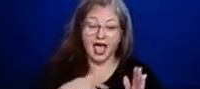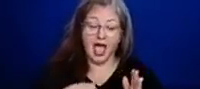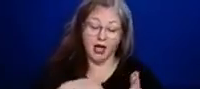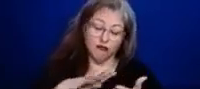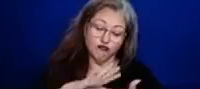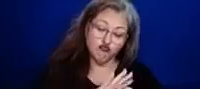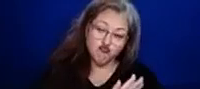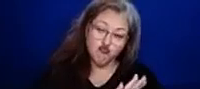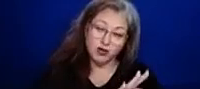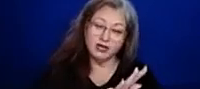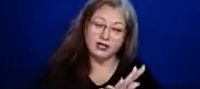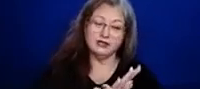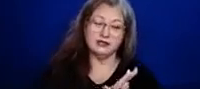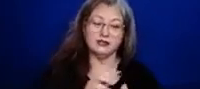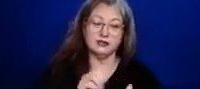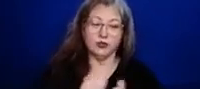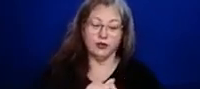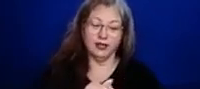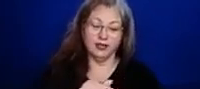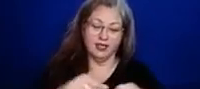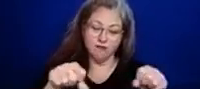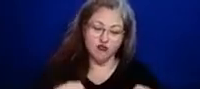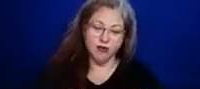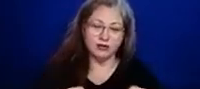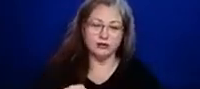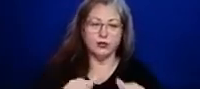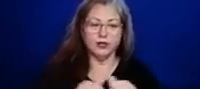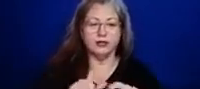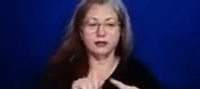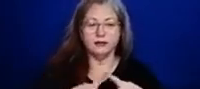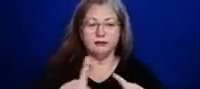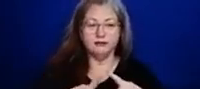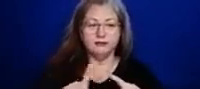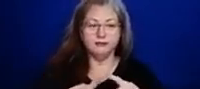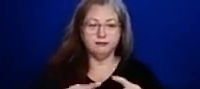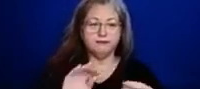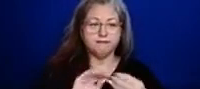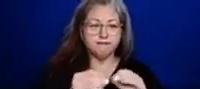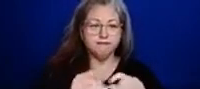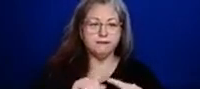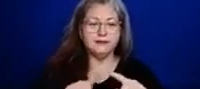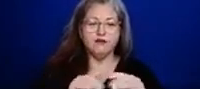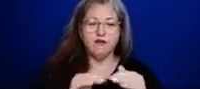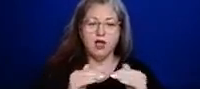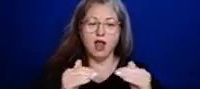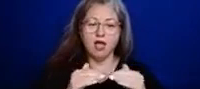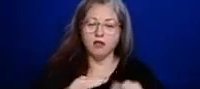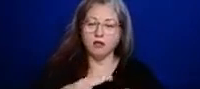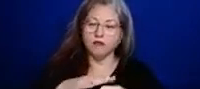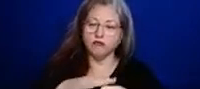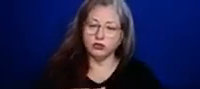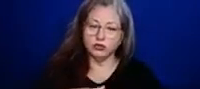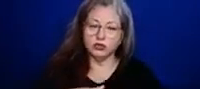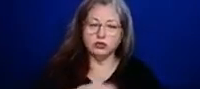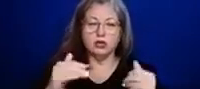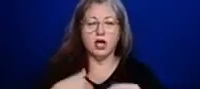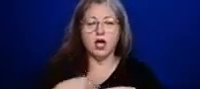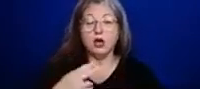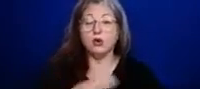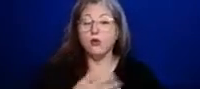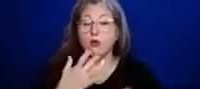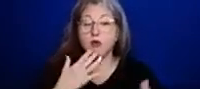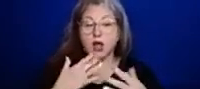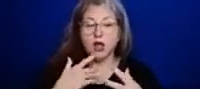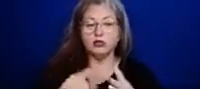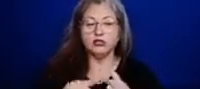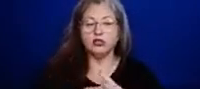it with the press in uh-huh. different numbers, different pressure. And then I worked with colors. I started